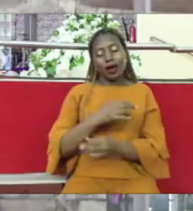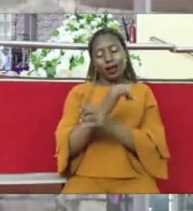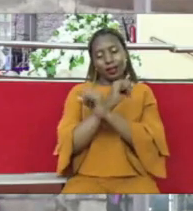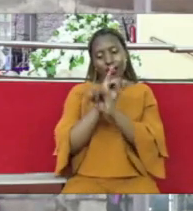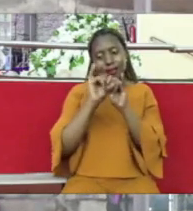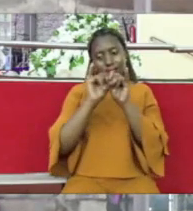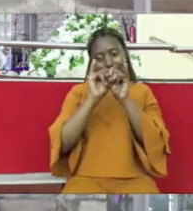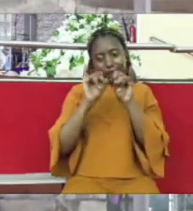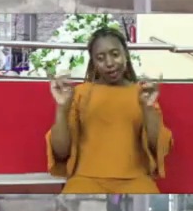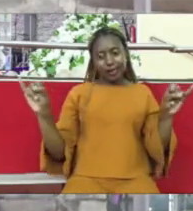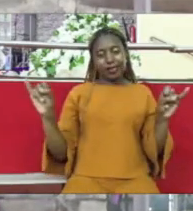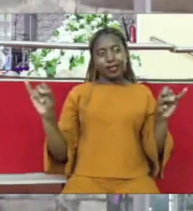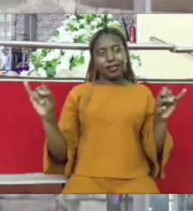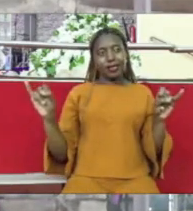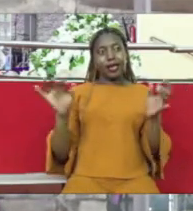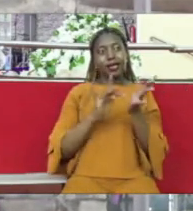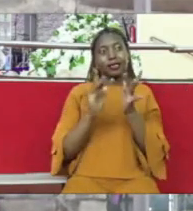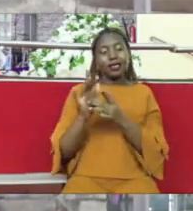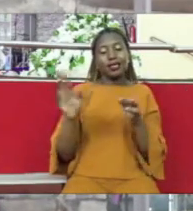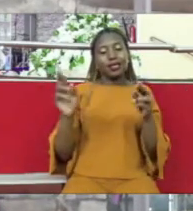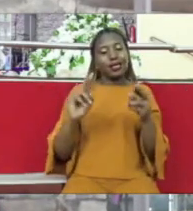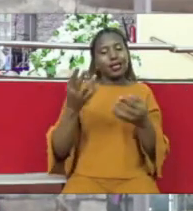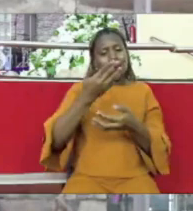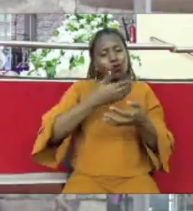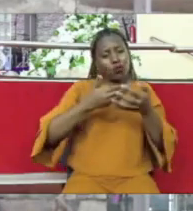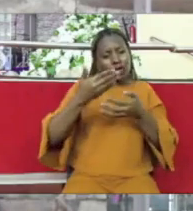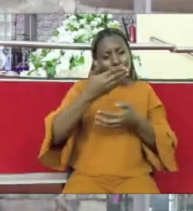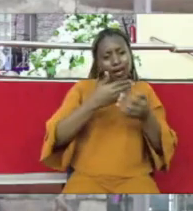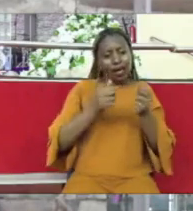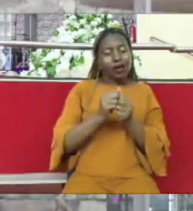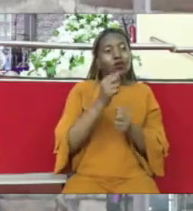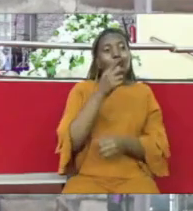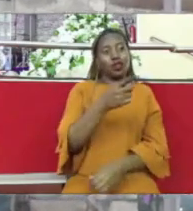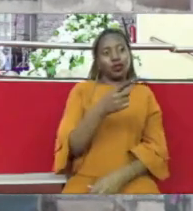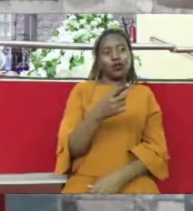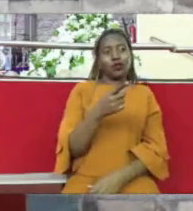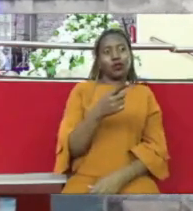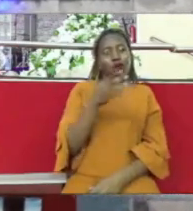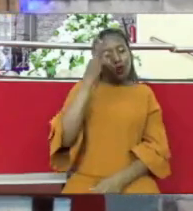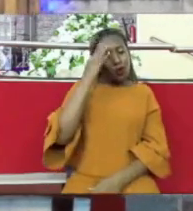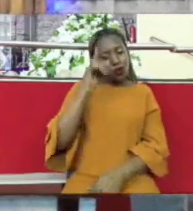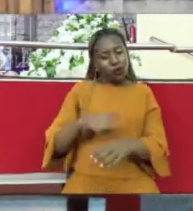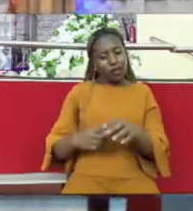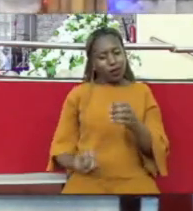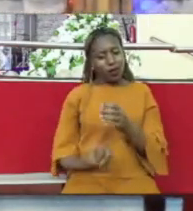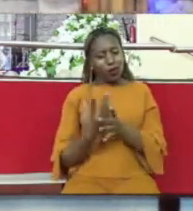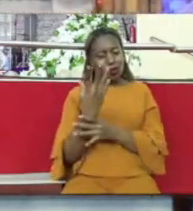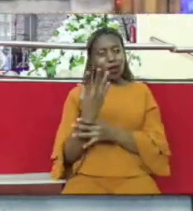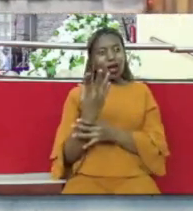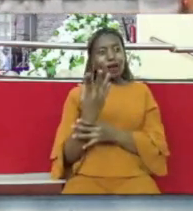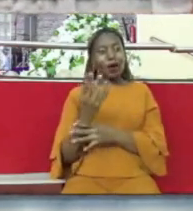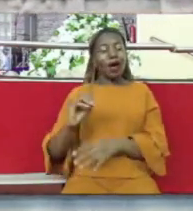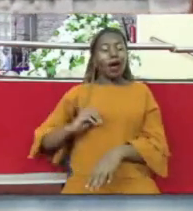willing to engage in a conversation with you. Yuko tayari kuongea pamoja nasi. You know, when we were growing up, tulipokuwa tunakuwa, our parents used to